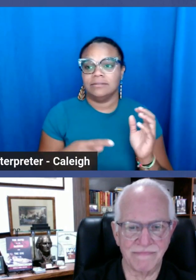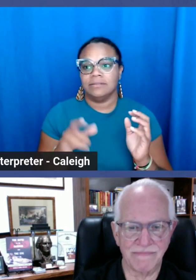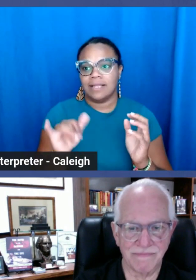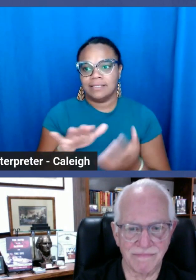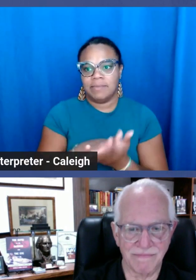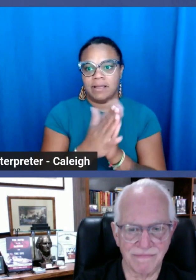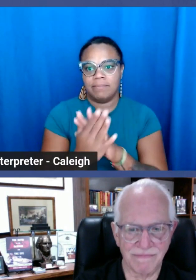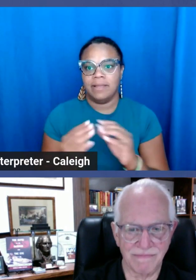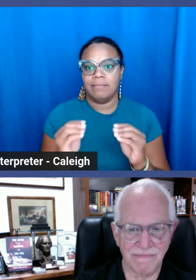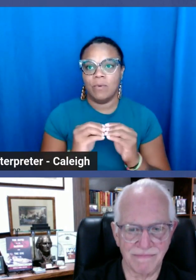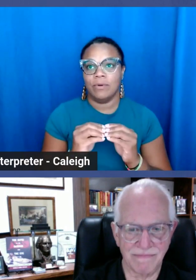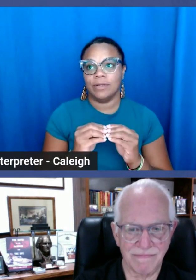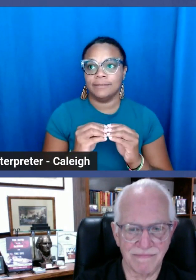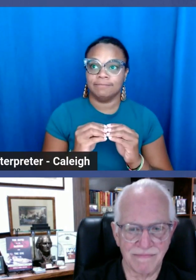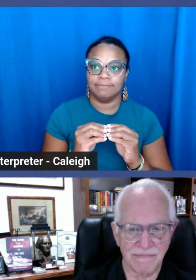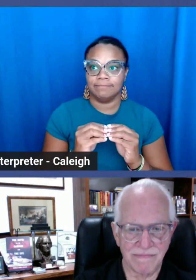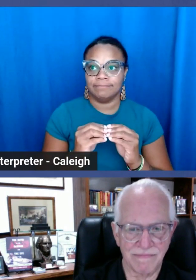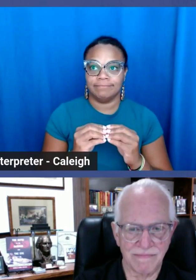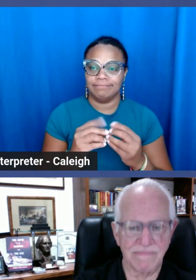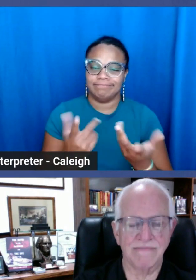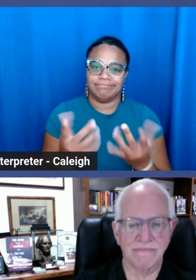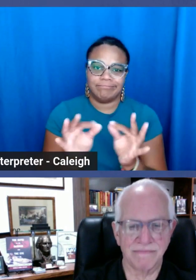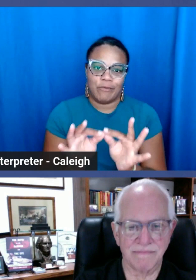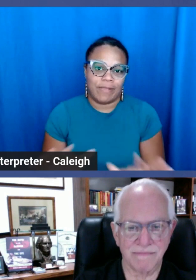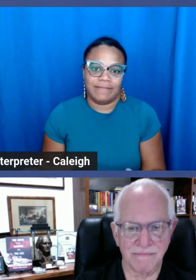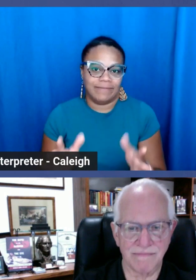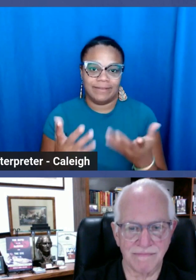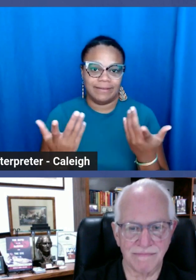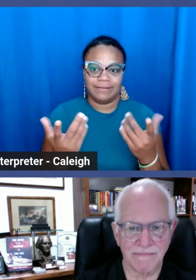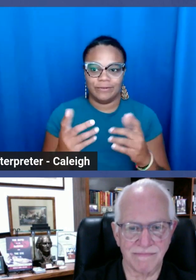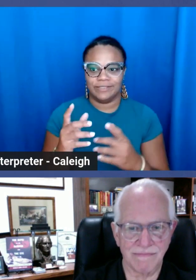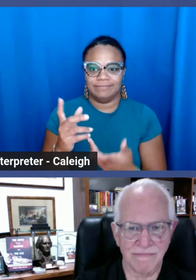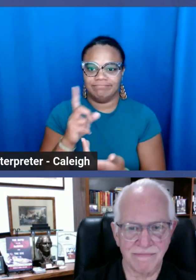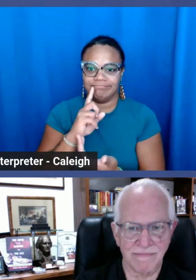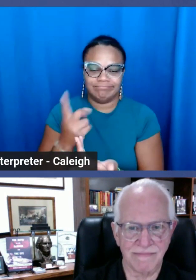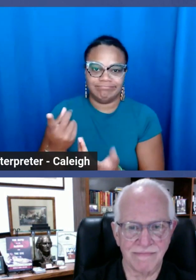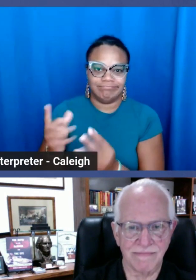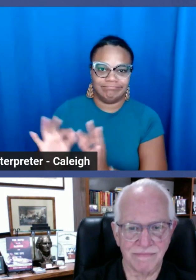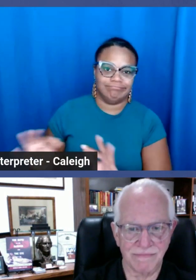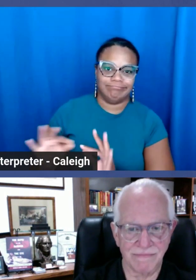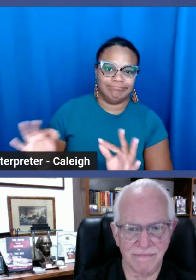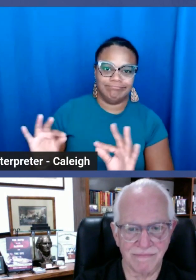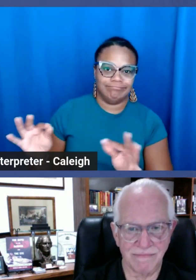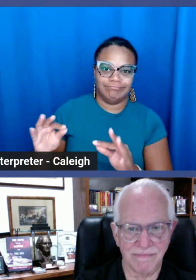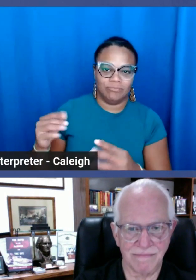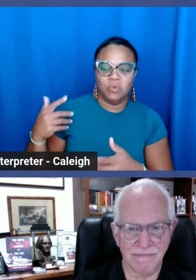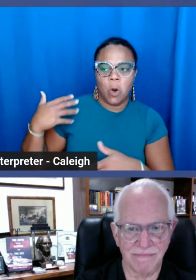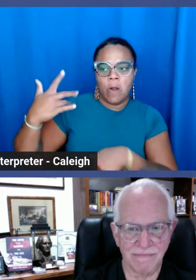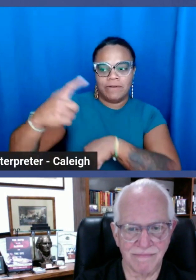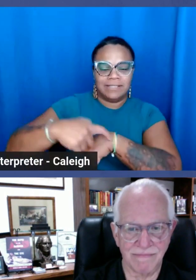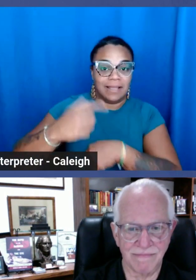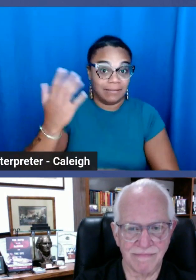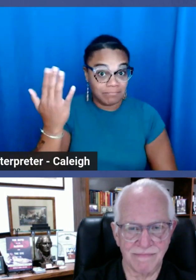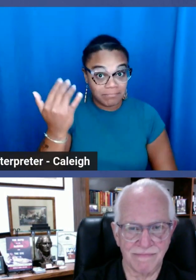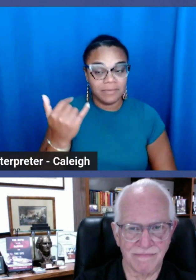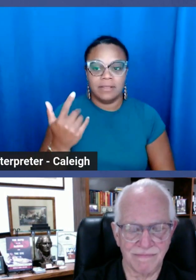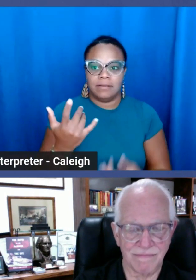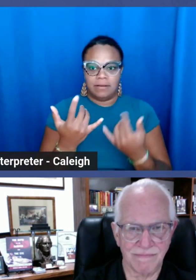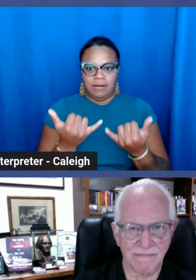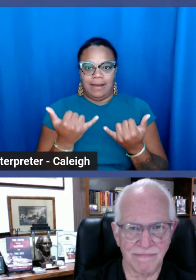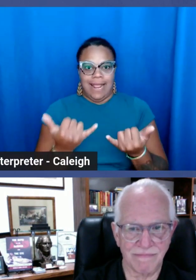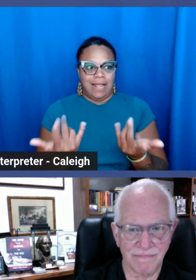more irrelevant or non-consequential over the passage of time, because now we're